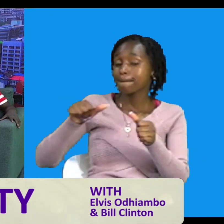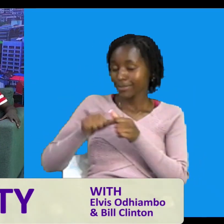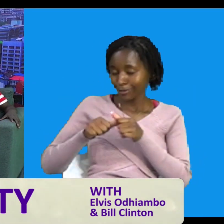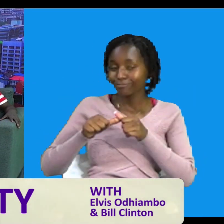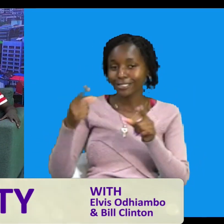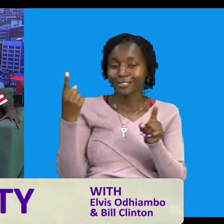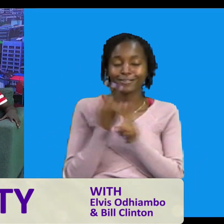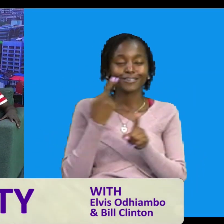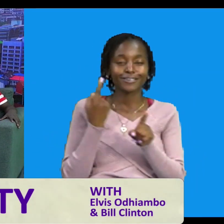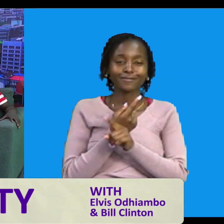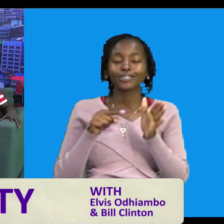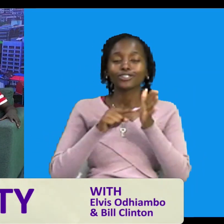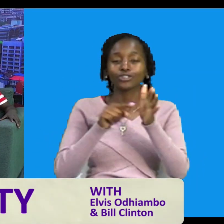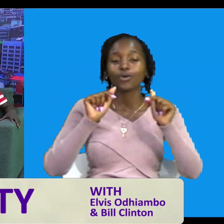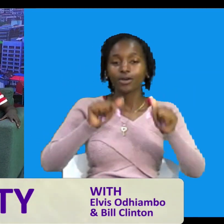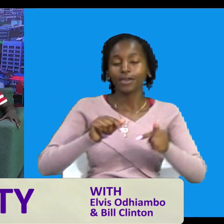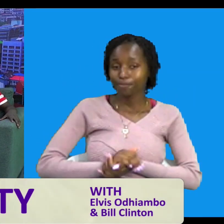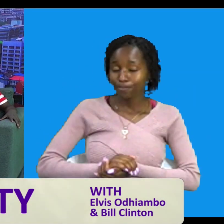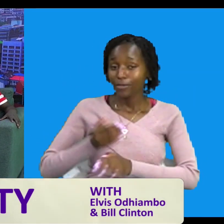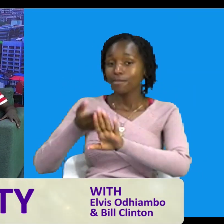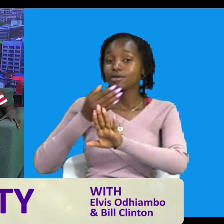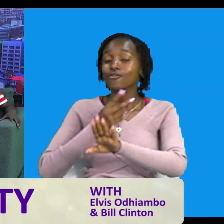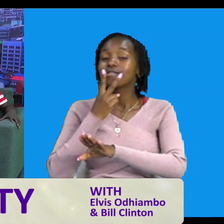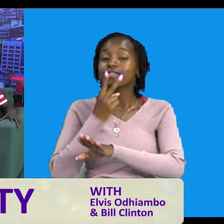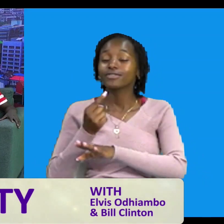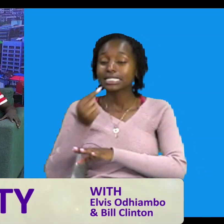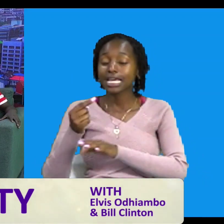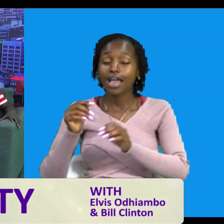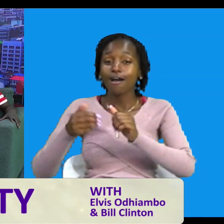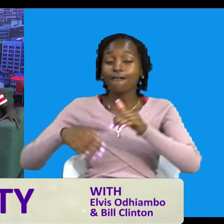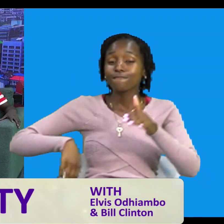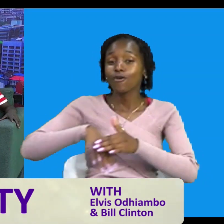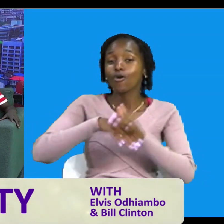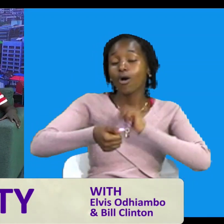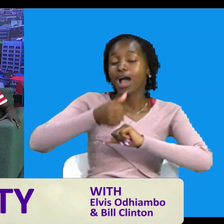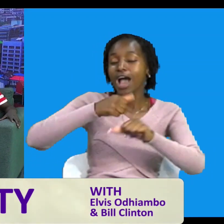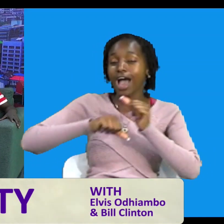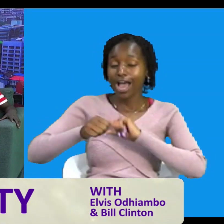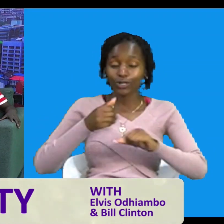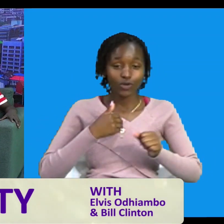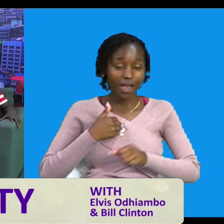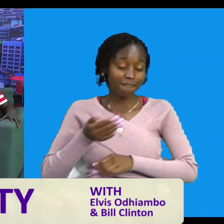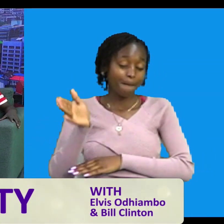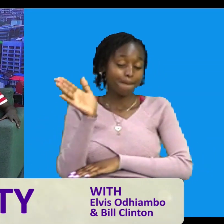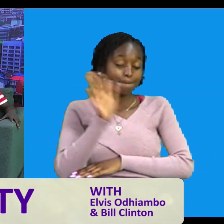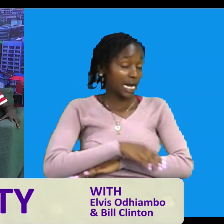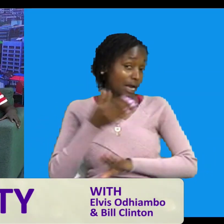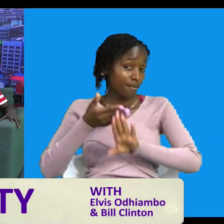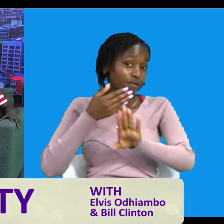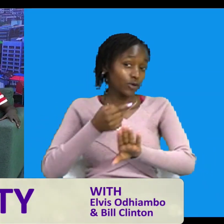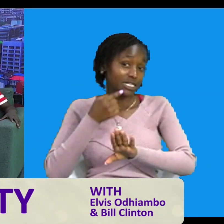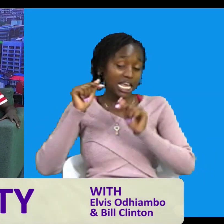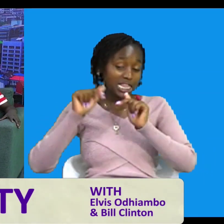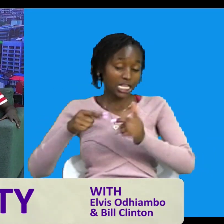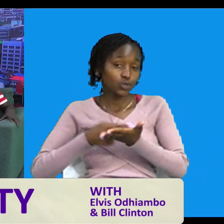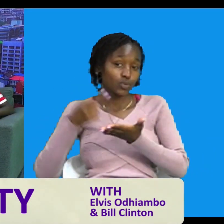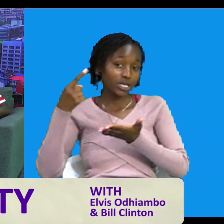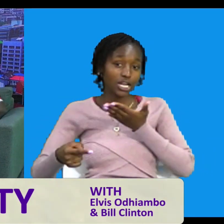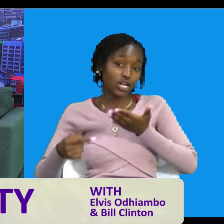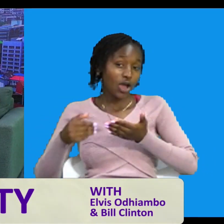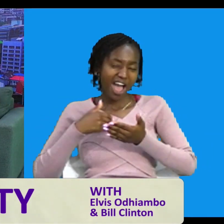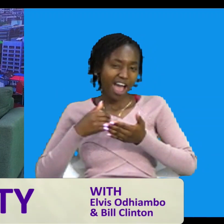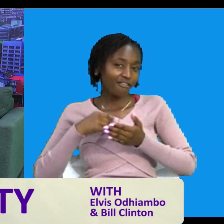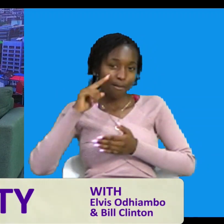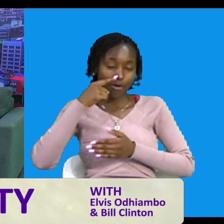content on a daily basis. Just like Elvis said, football action is back, and I believe you mentioned you were saying that this weekend is not going to